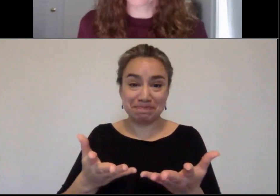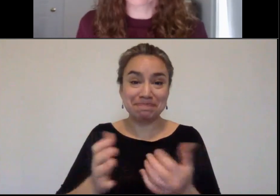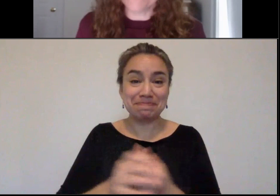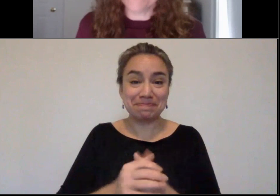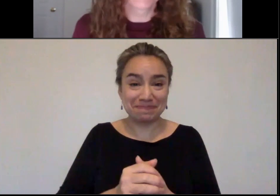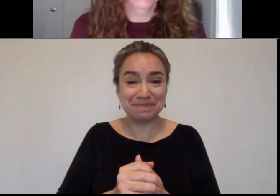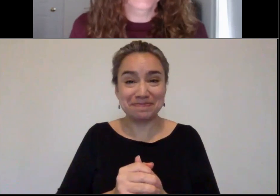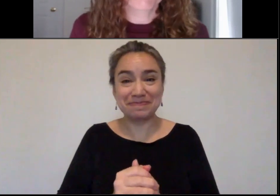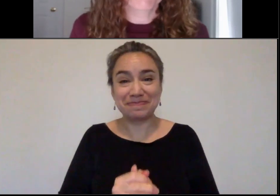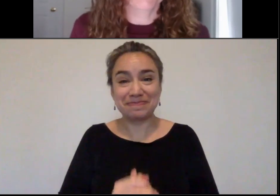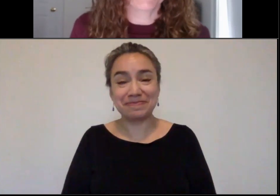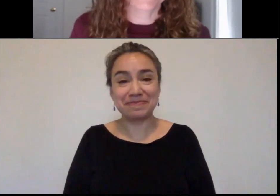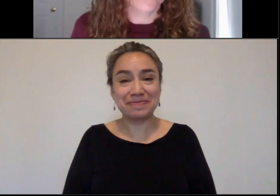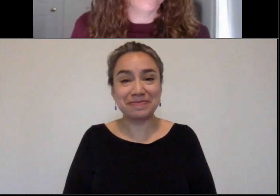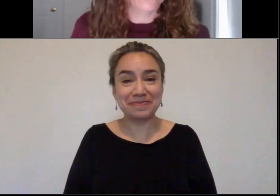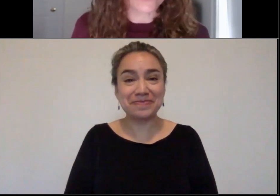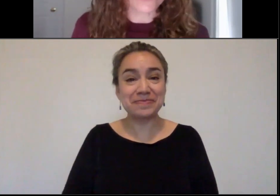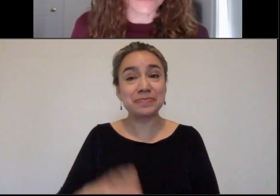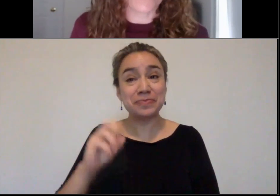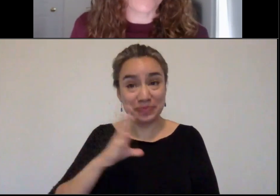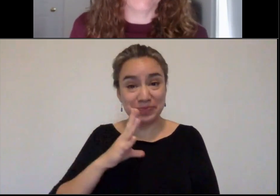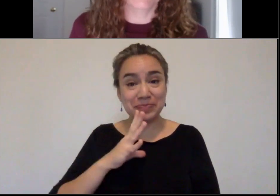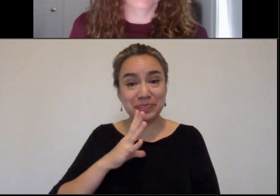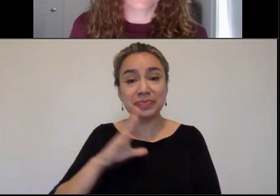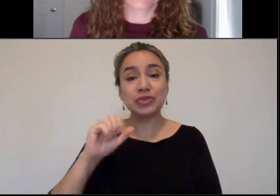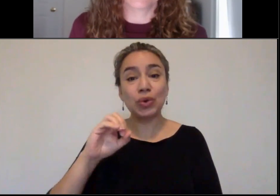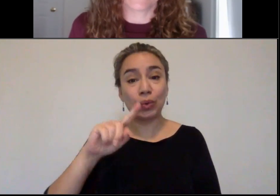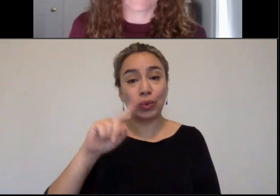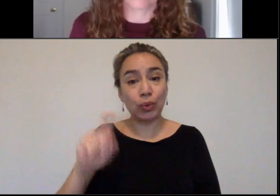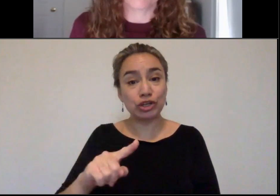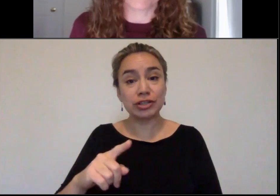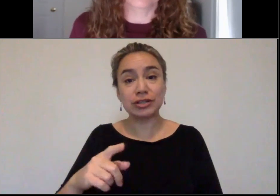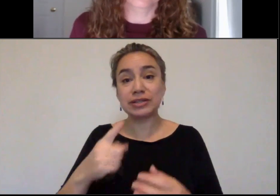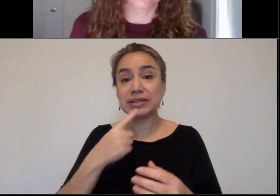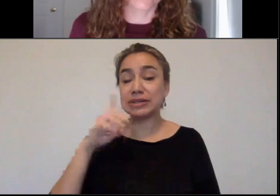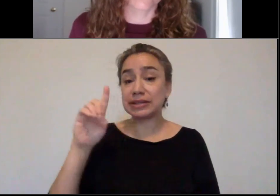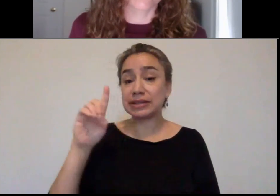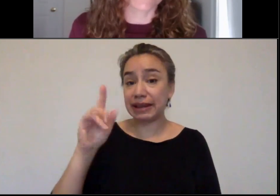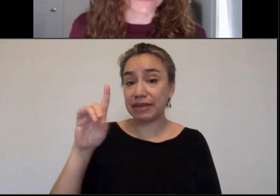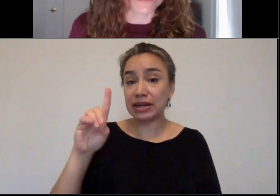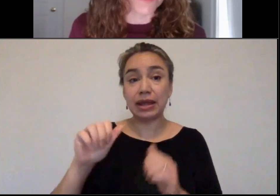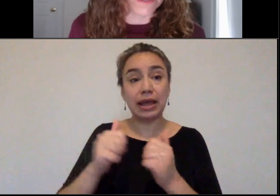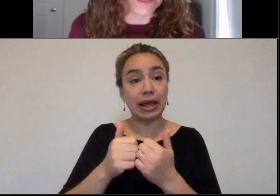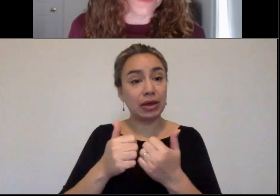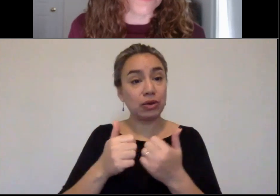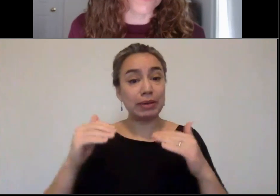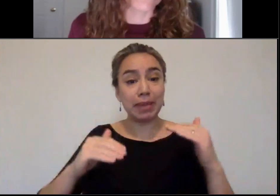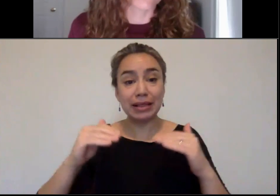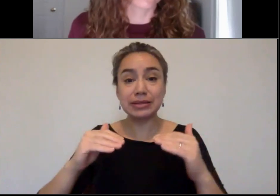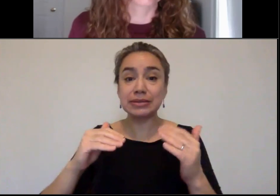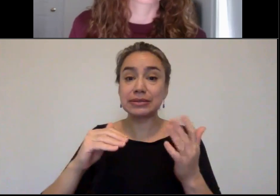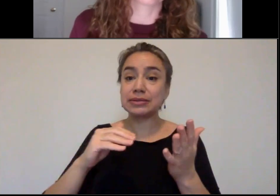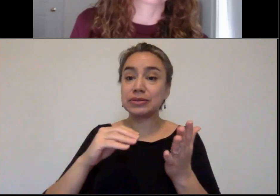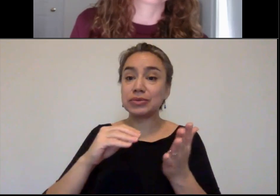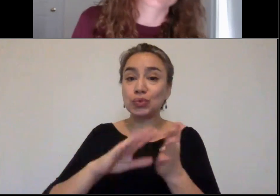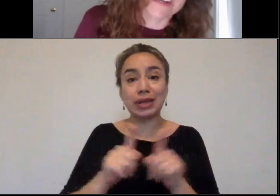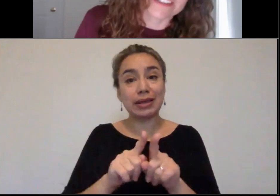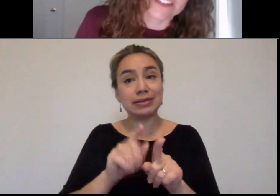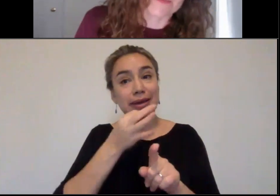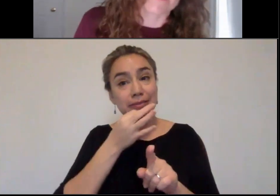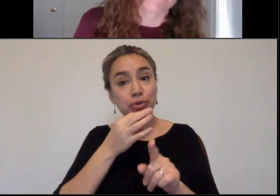it. Perfect. So the question now we have is, Nathan, how do we balance treating students as experts and putting students